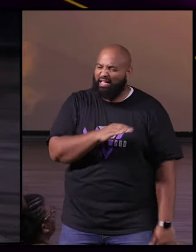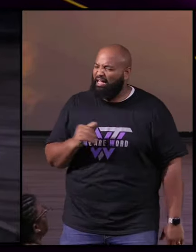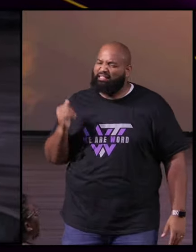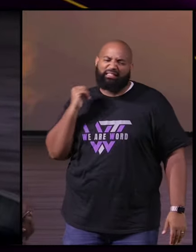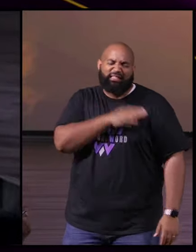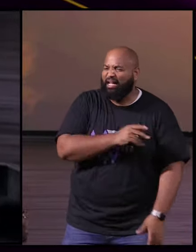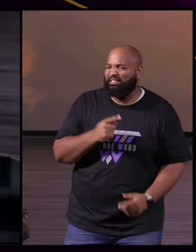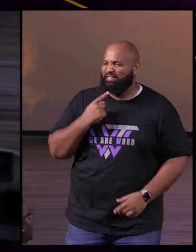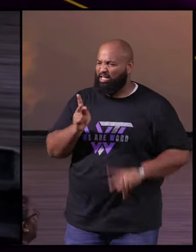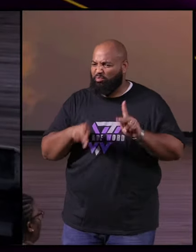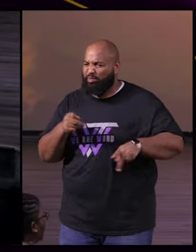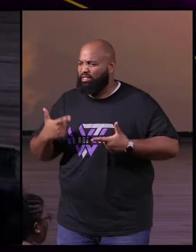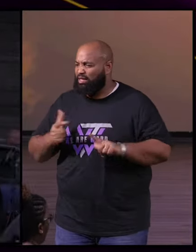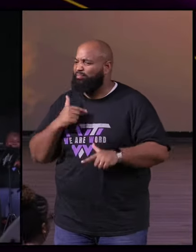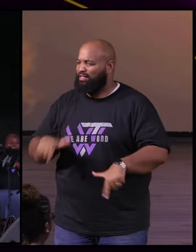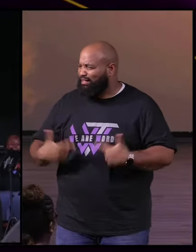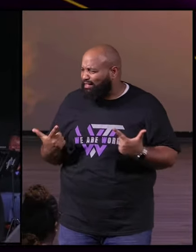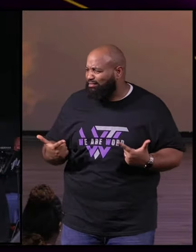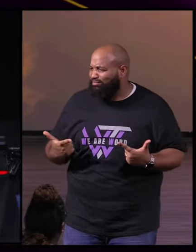me live.